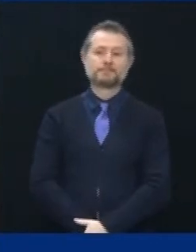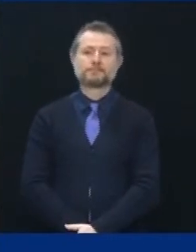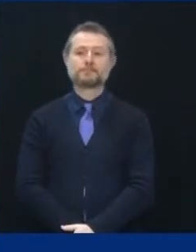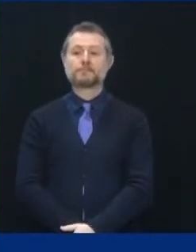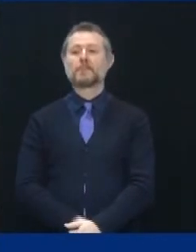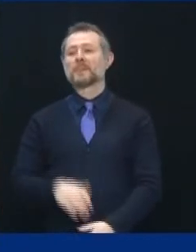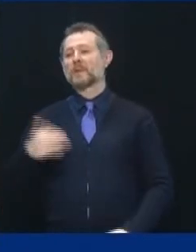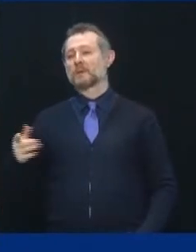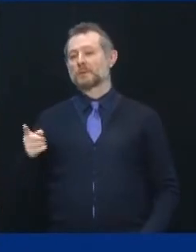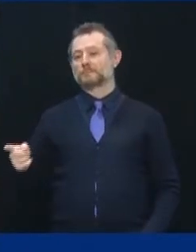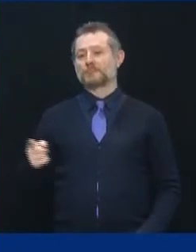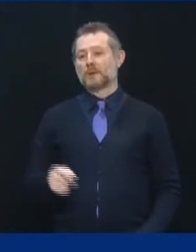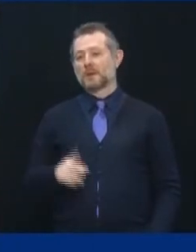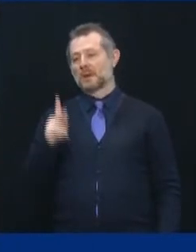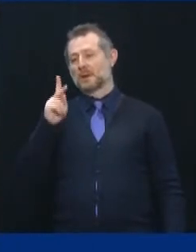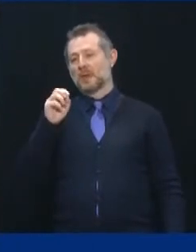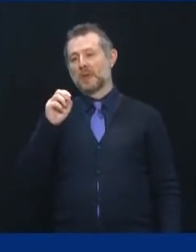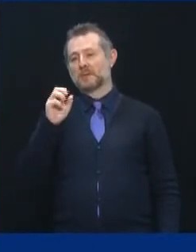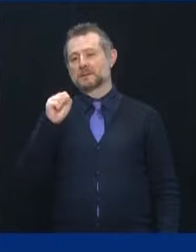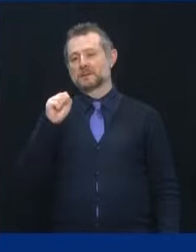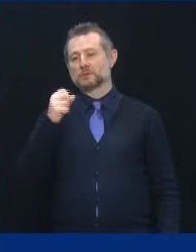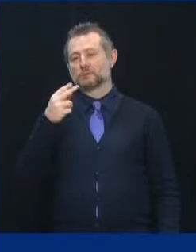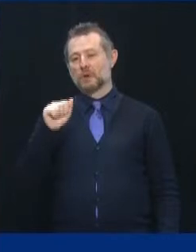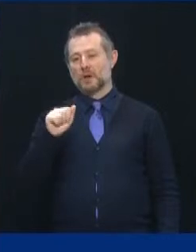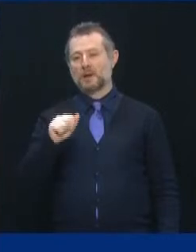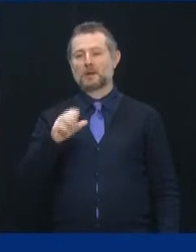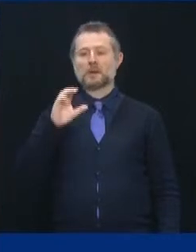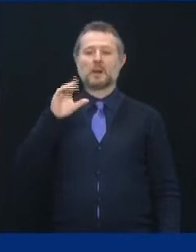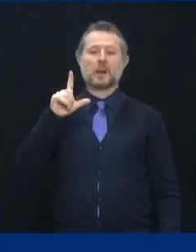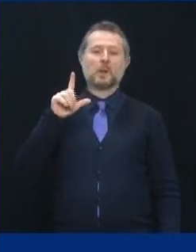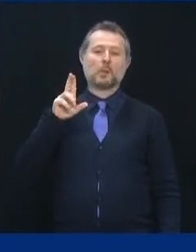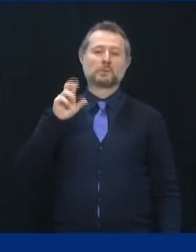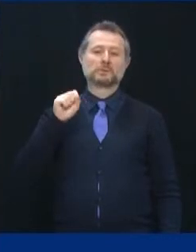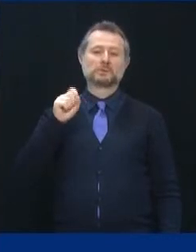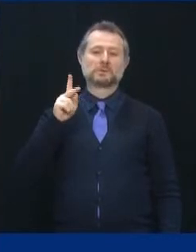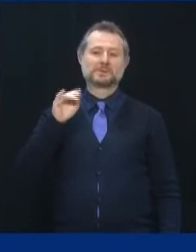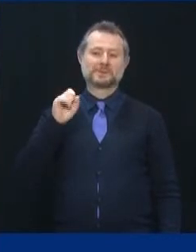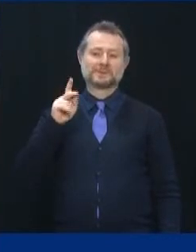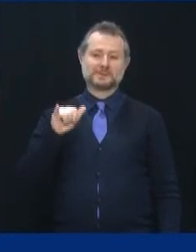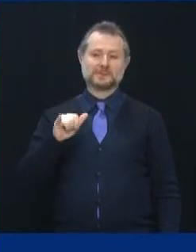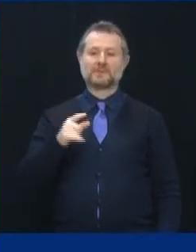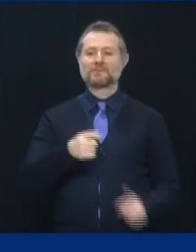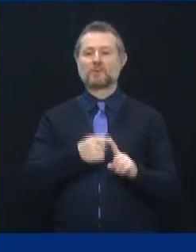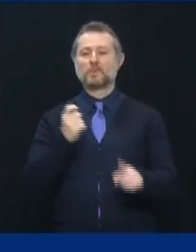Next, we have Kesha Cluckley from Bloomberg. Kesha, your line is now open. Please unmute your microphone.